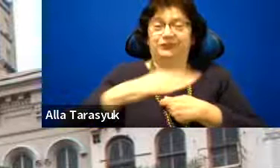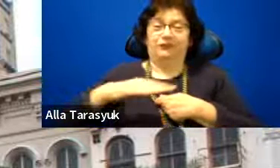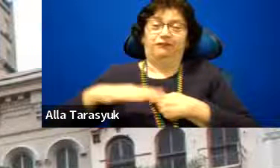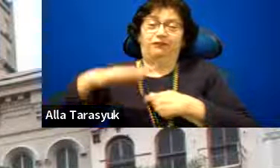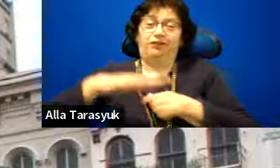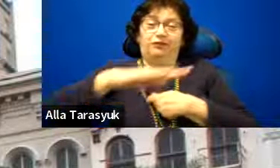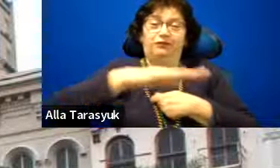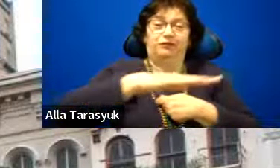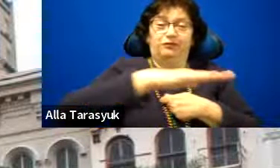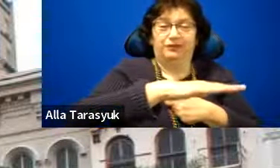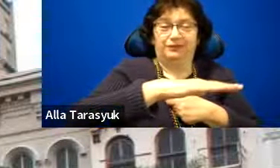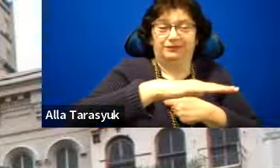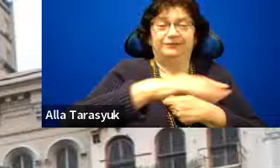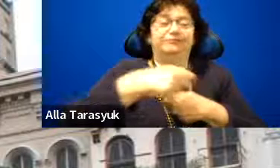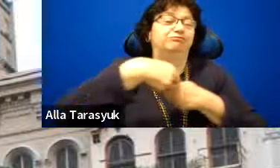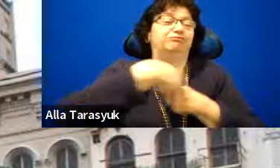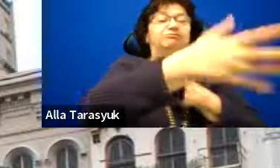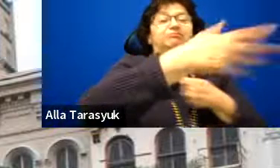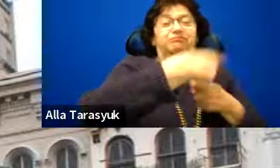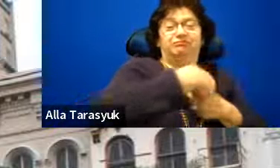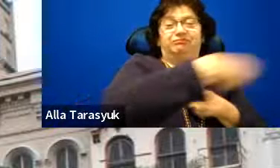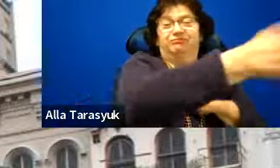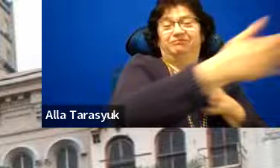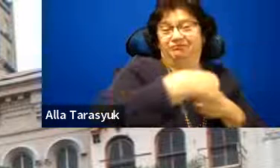And like they're throwing things from the float.